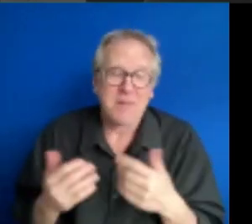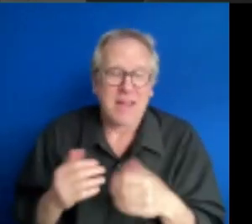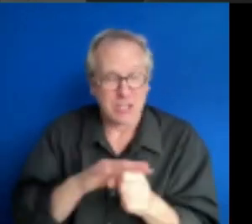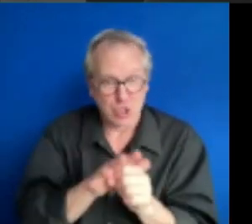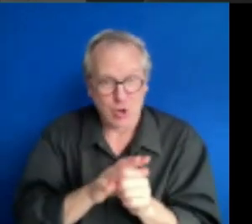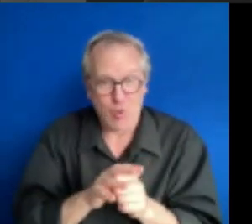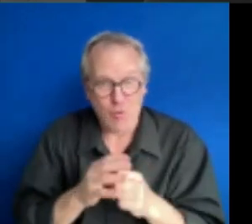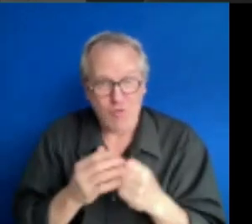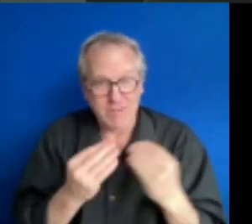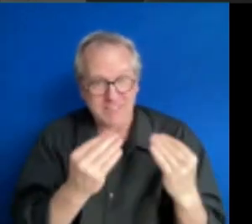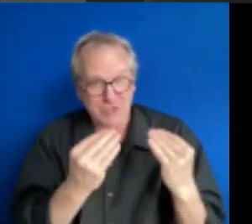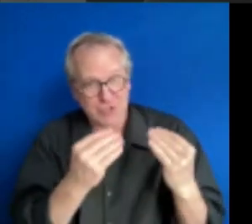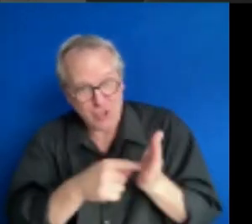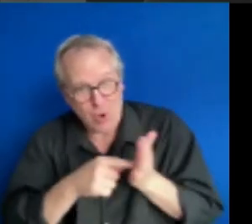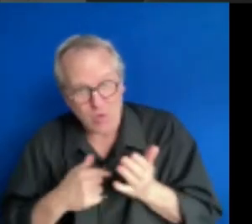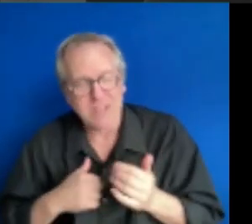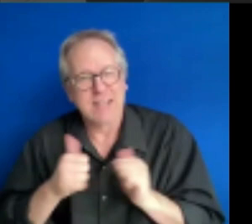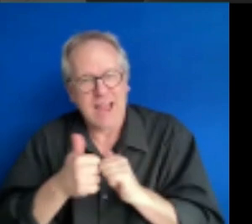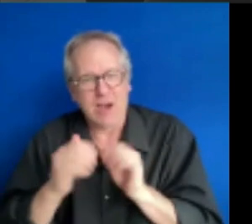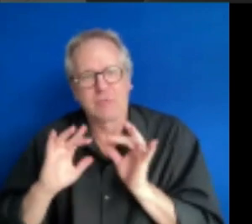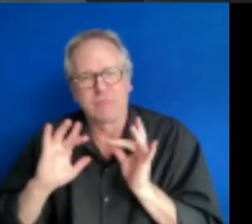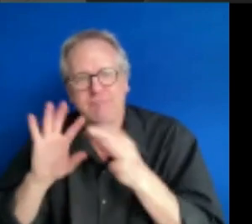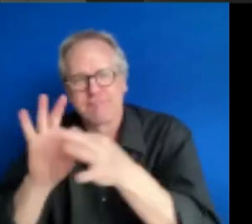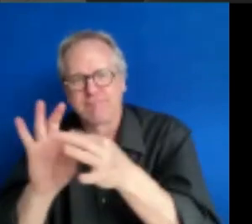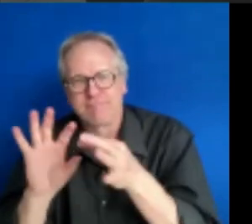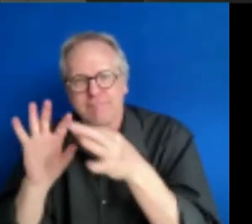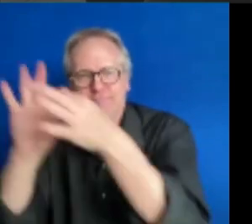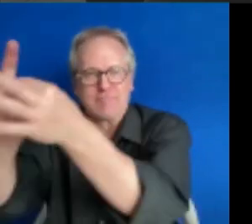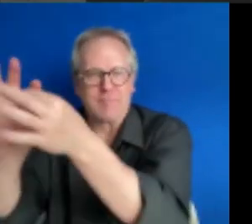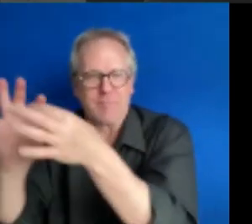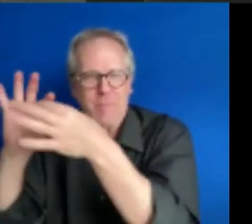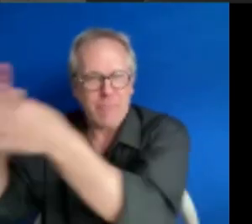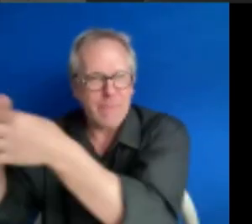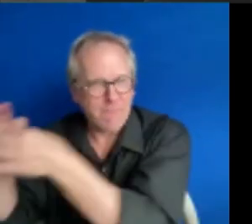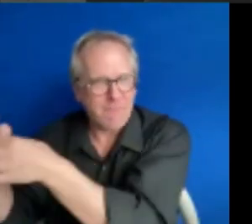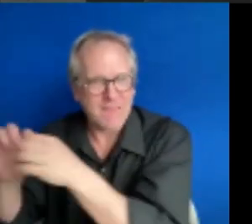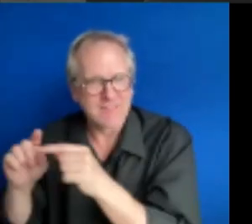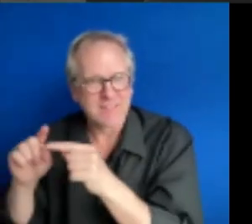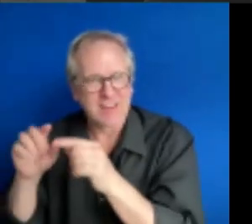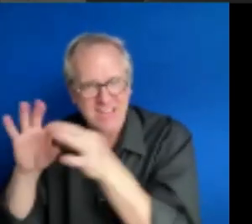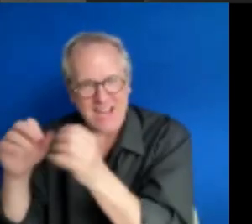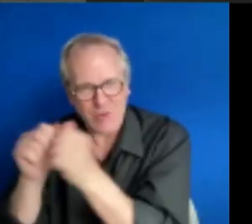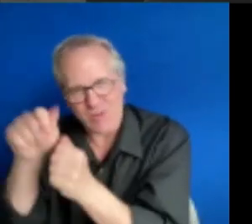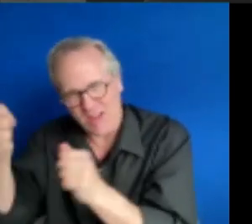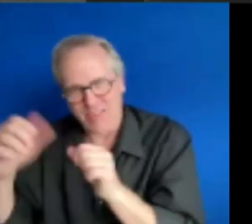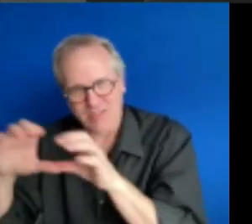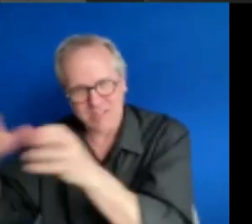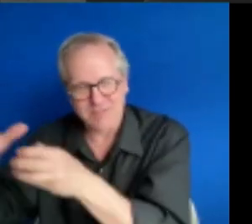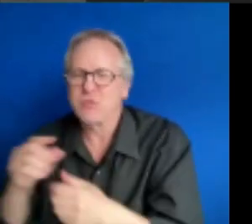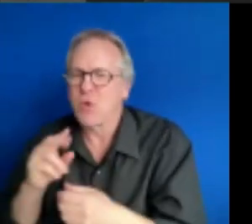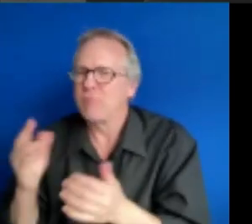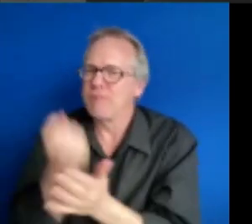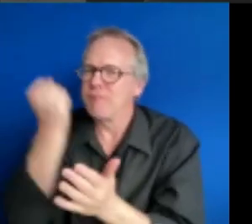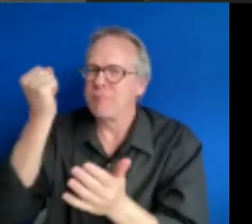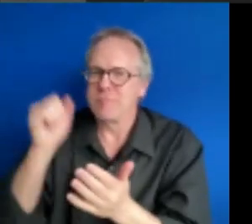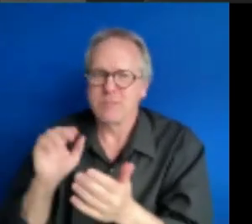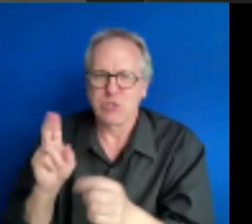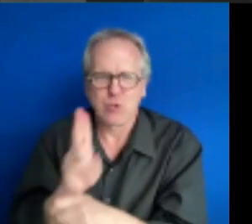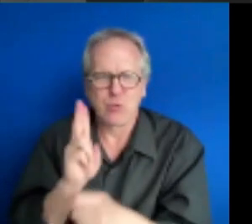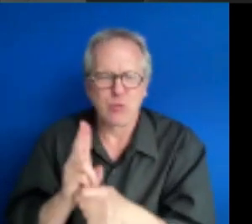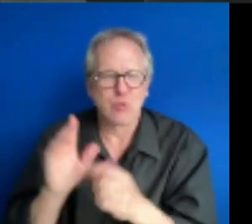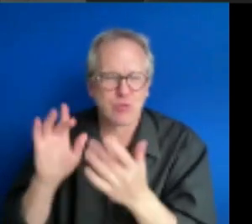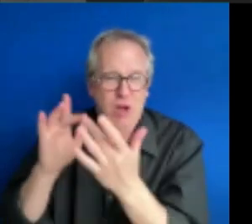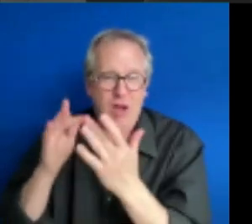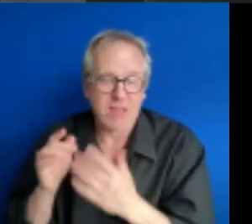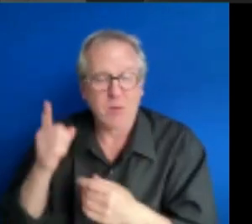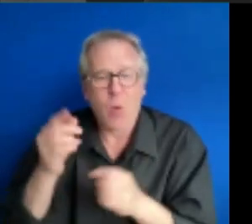you know, taught us how to connect on in online spaces in wonderful ways, really utilize the online spaces that are out there,